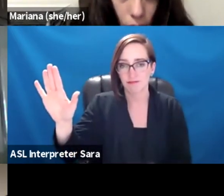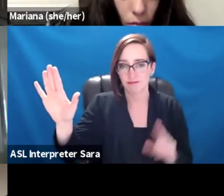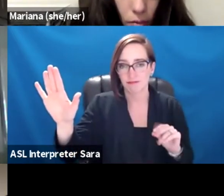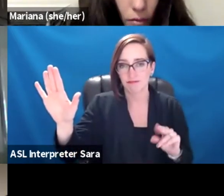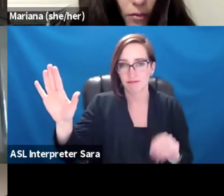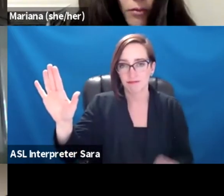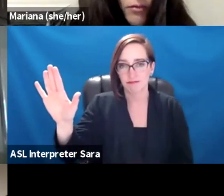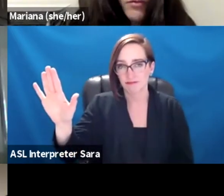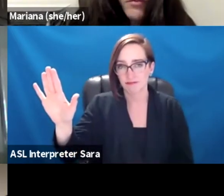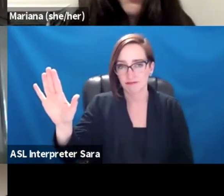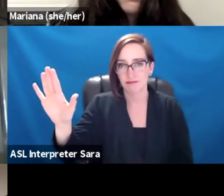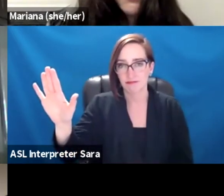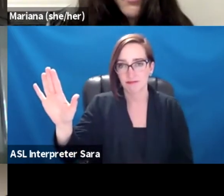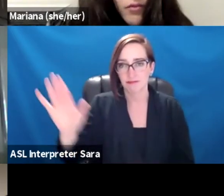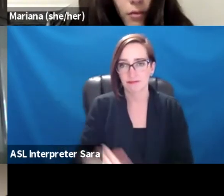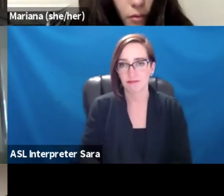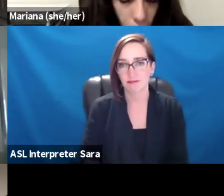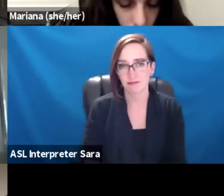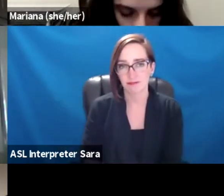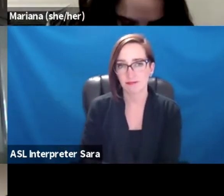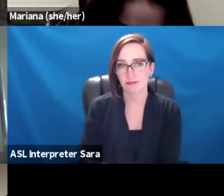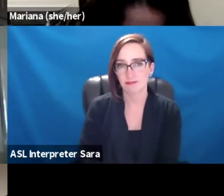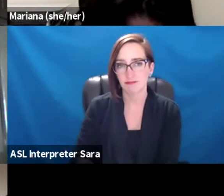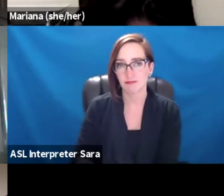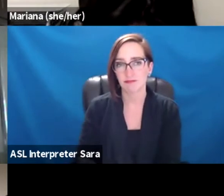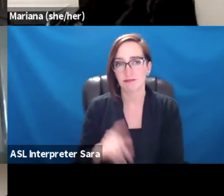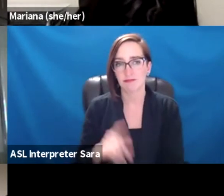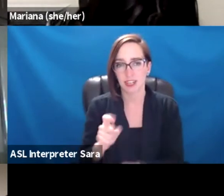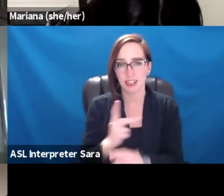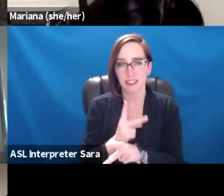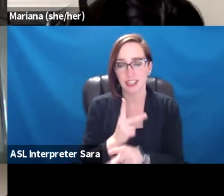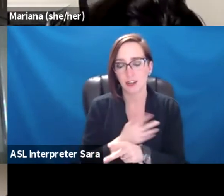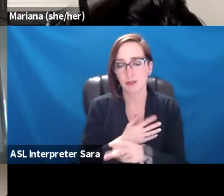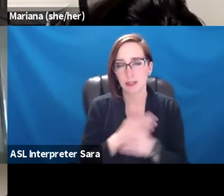I need to take care of my spirit today.